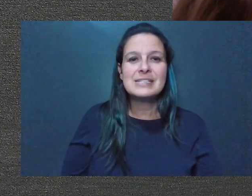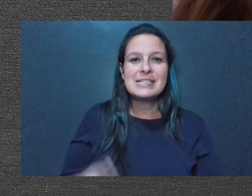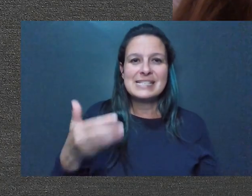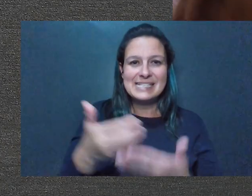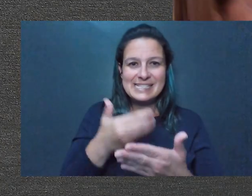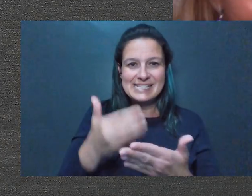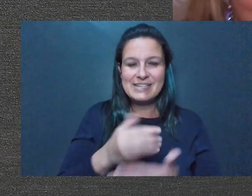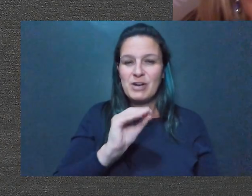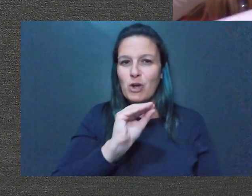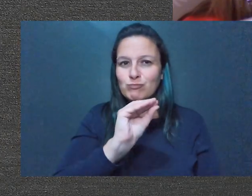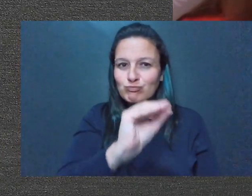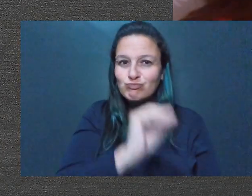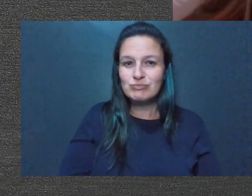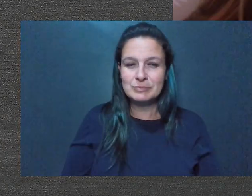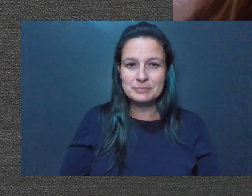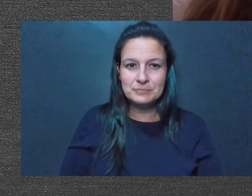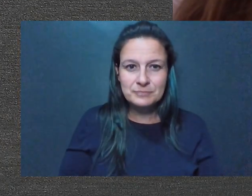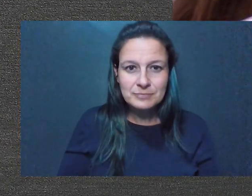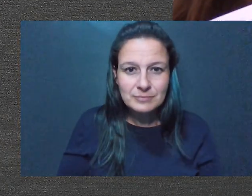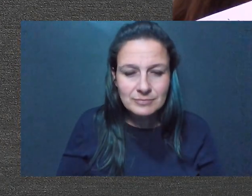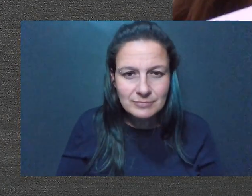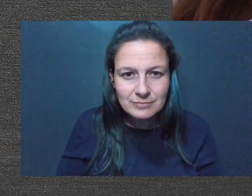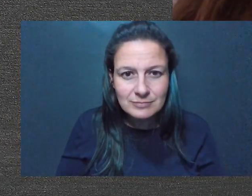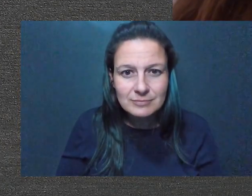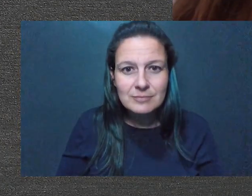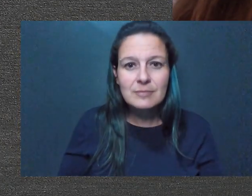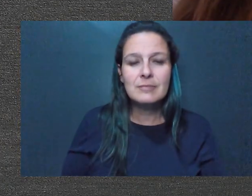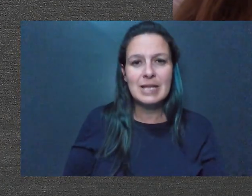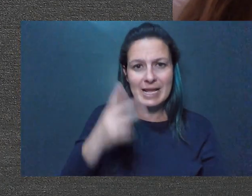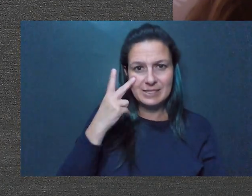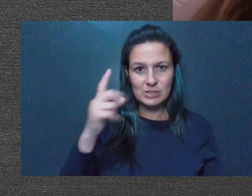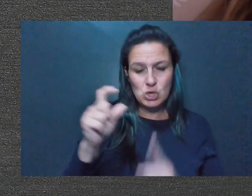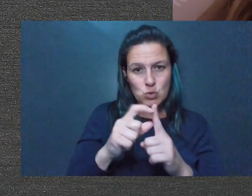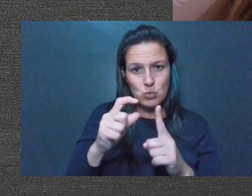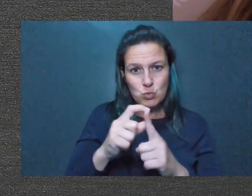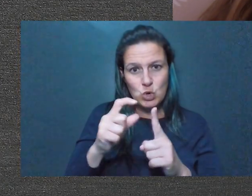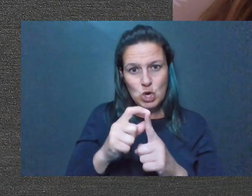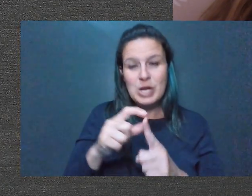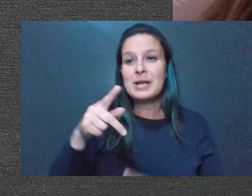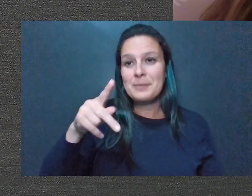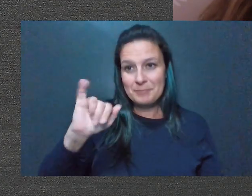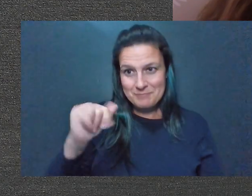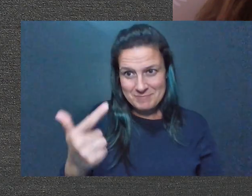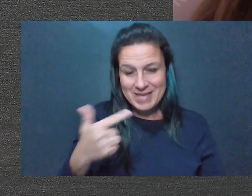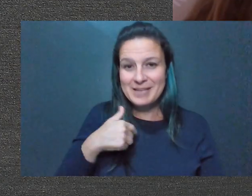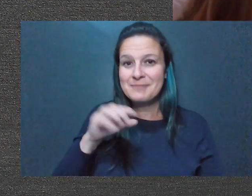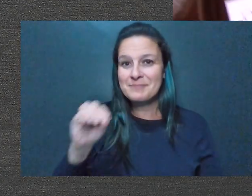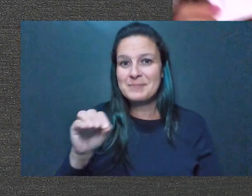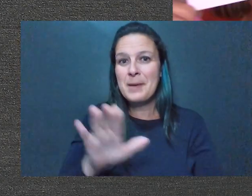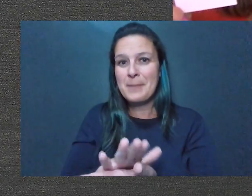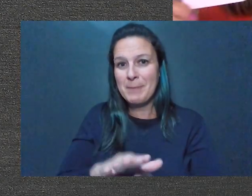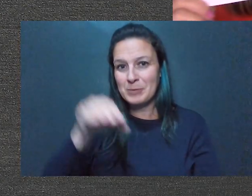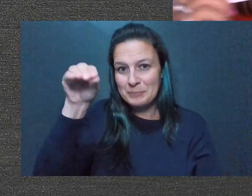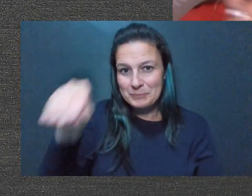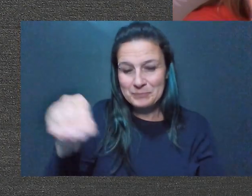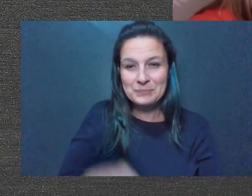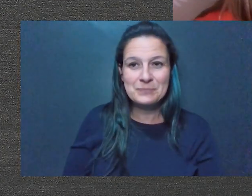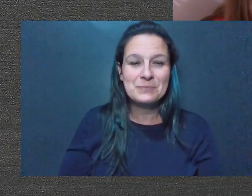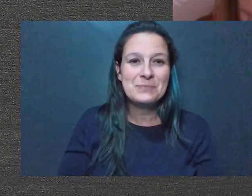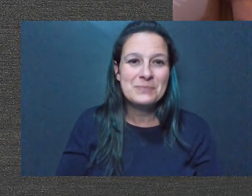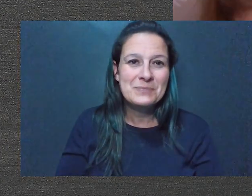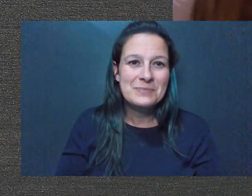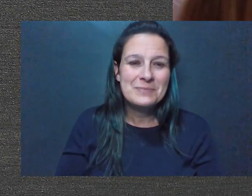cereal to mark him. And over here, I see the word pig. I'll use a piece of paper to mark that side.